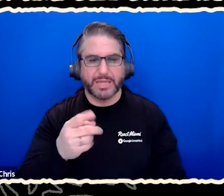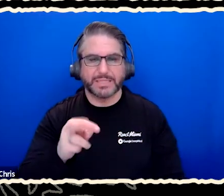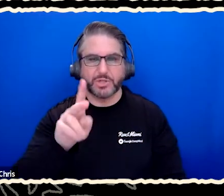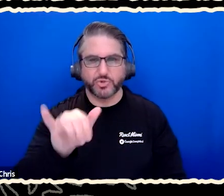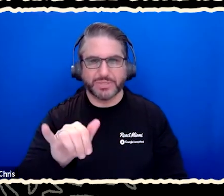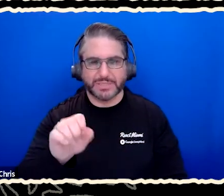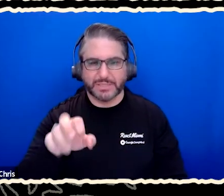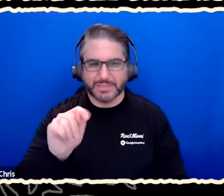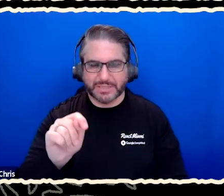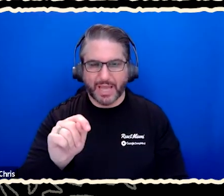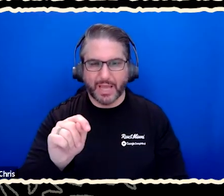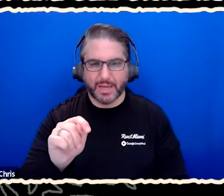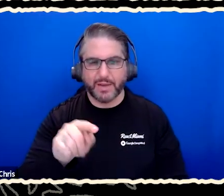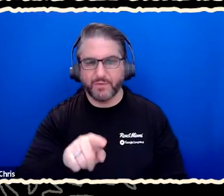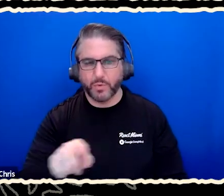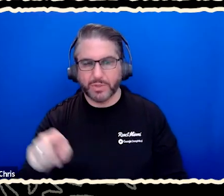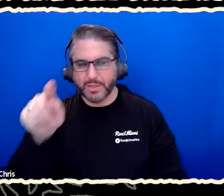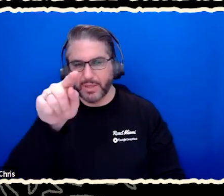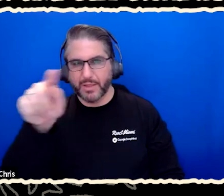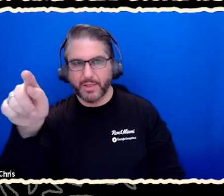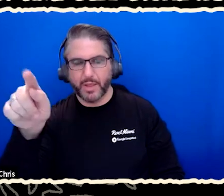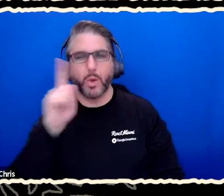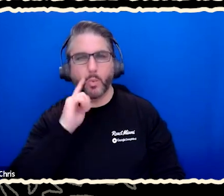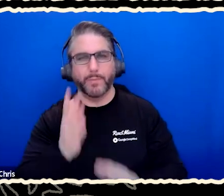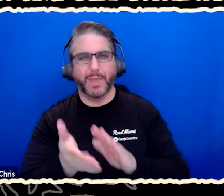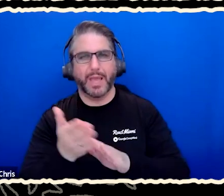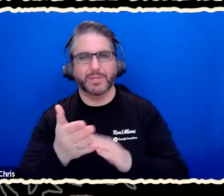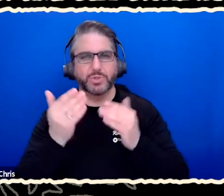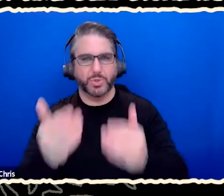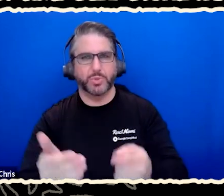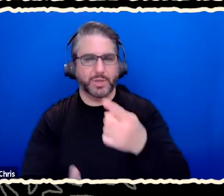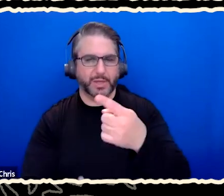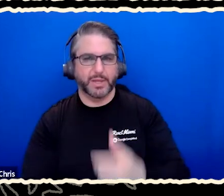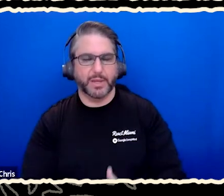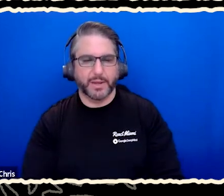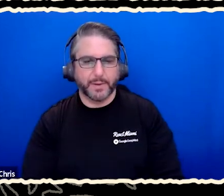which might be an attacker payload, will be executed in this regard.